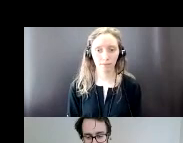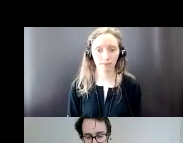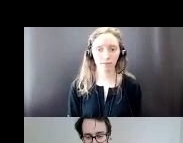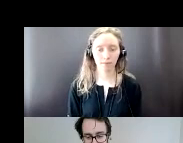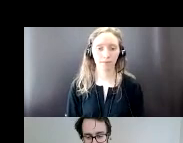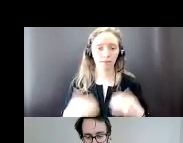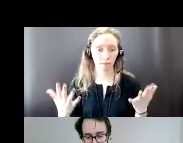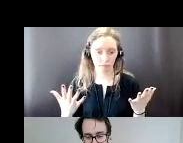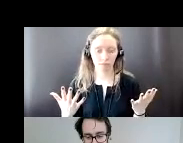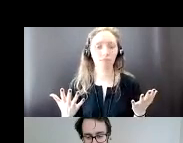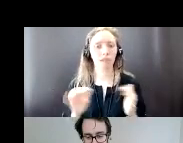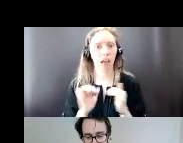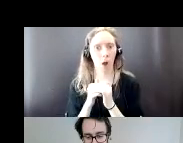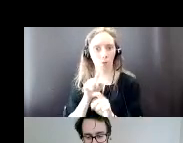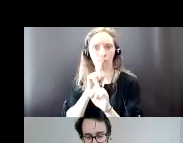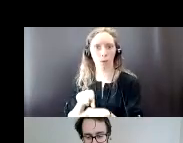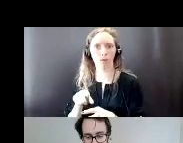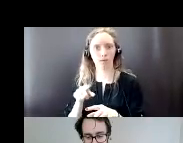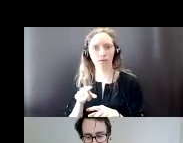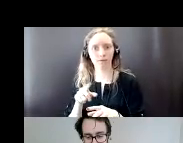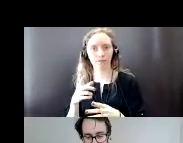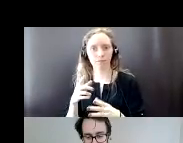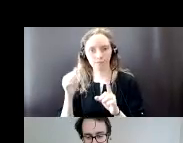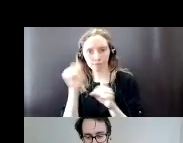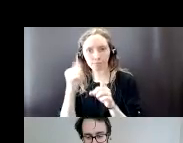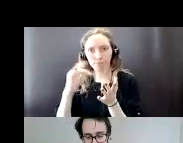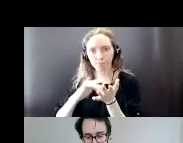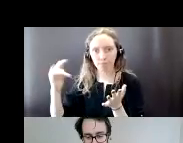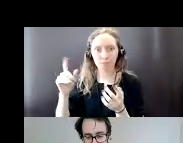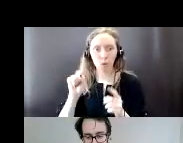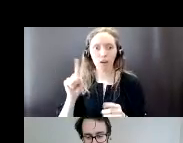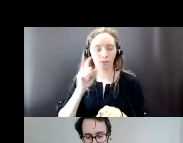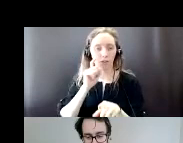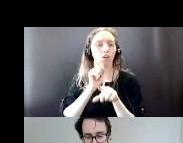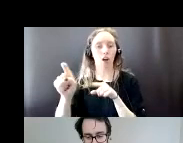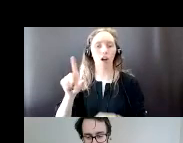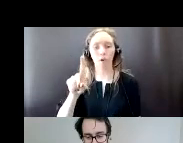So as mentioned, how to report fraud. Our toll-free number is